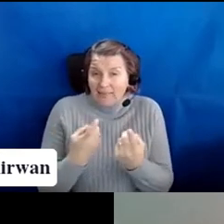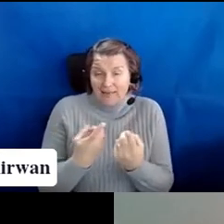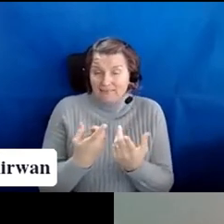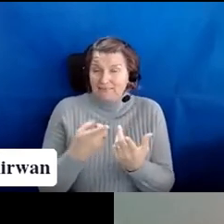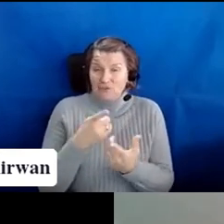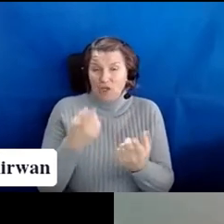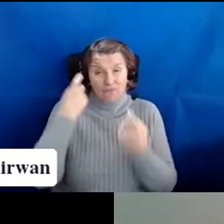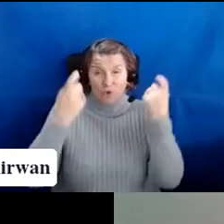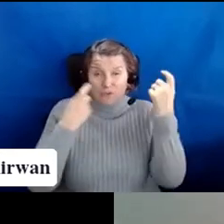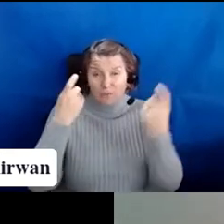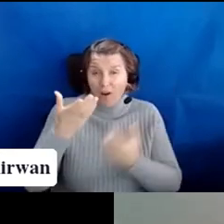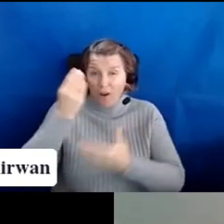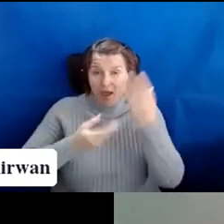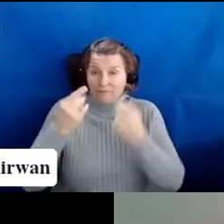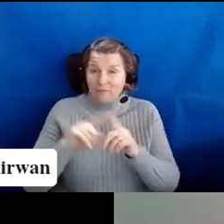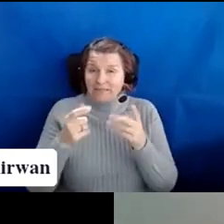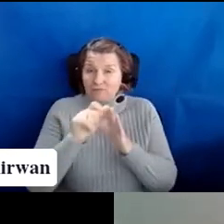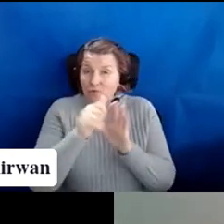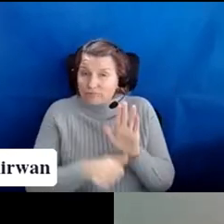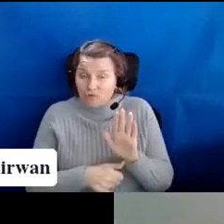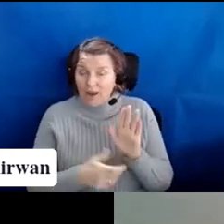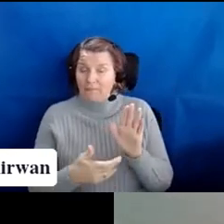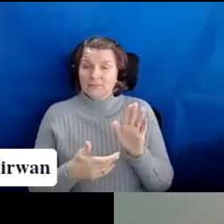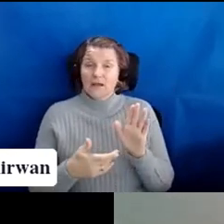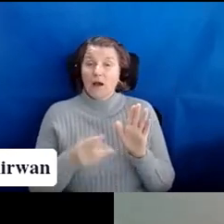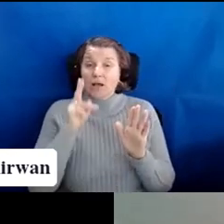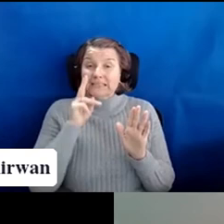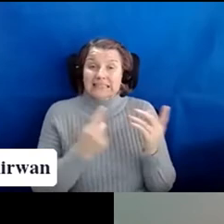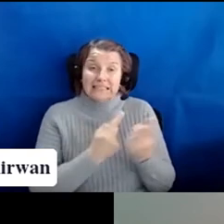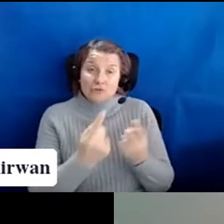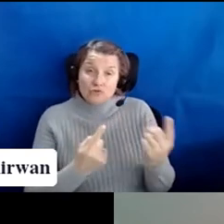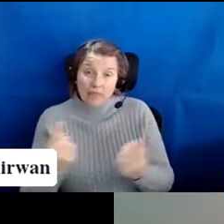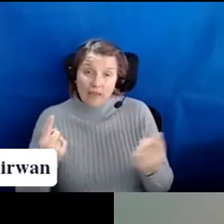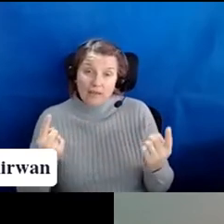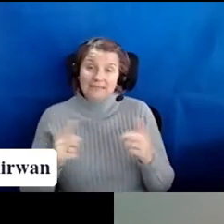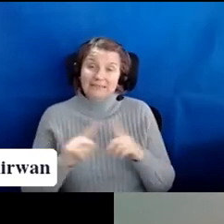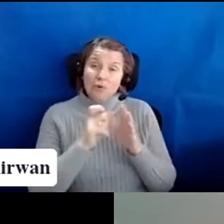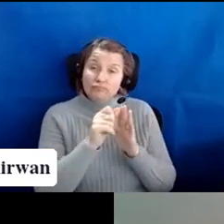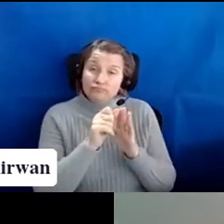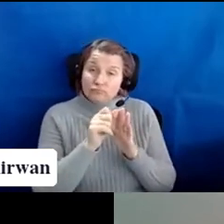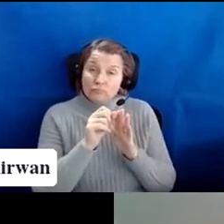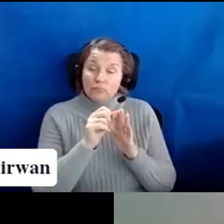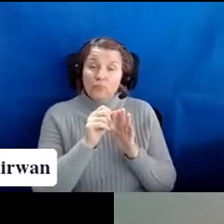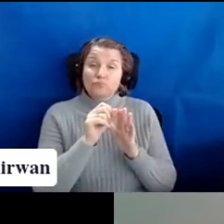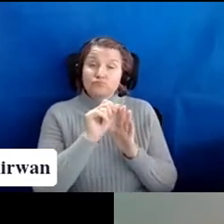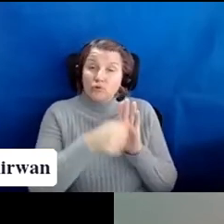just thought about, learn from these programs, and indeed on seeing each other's programs, what you think